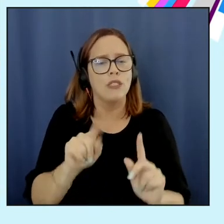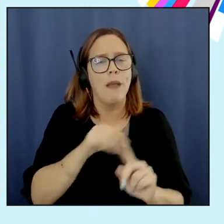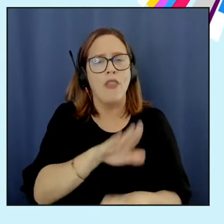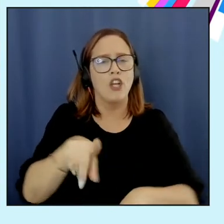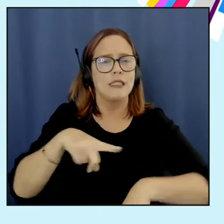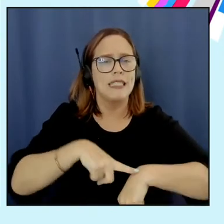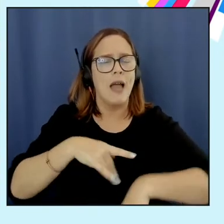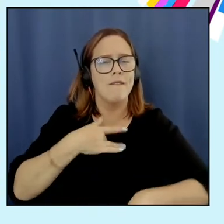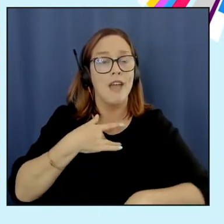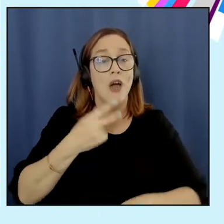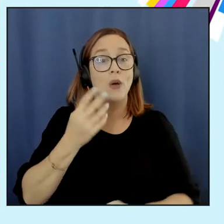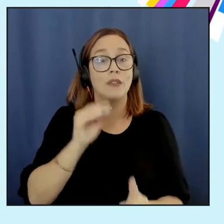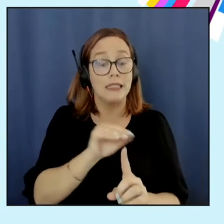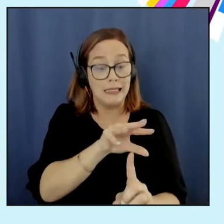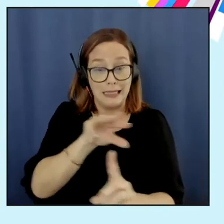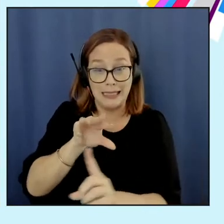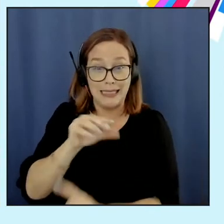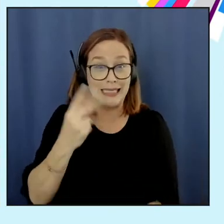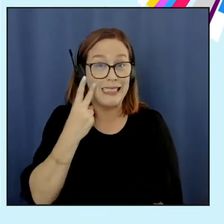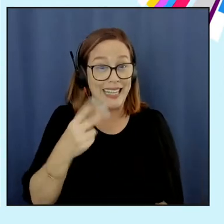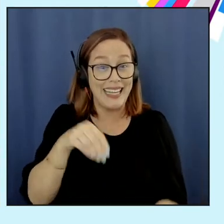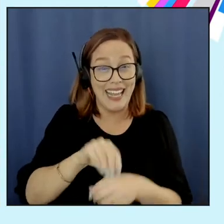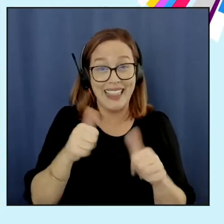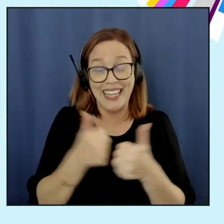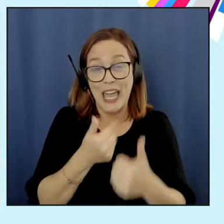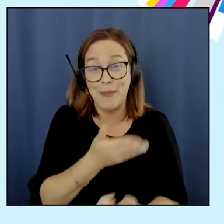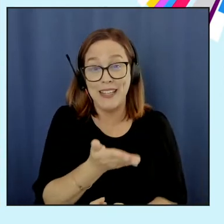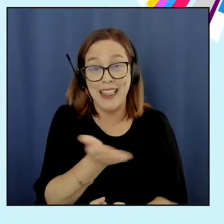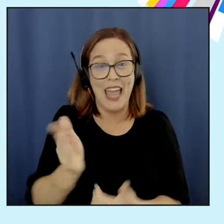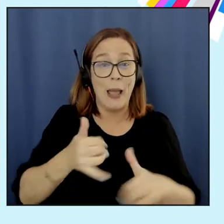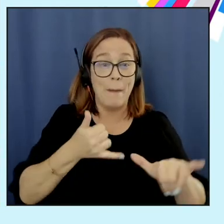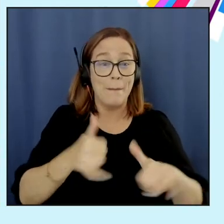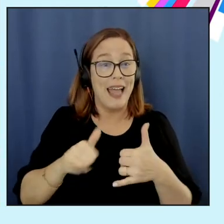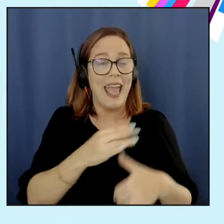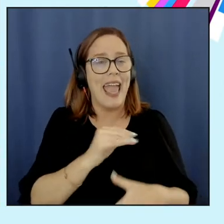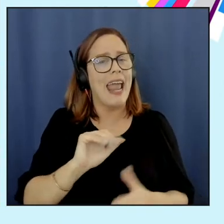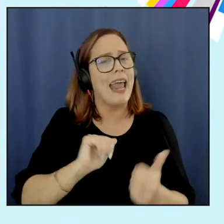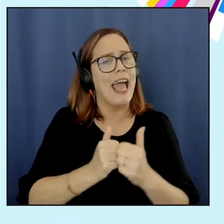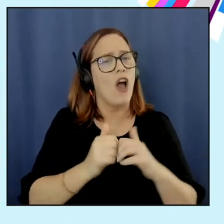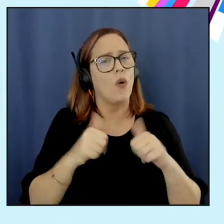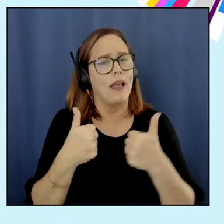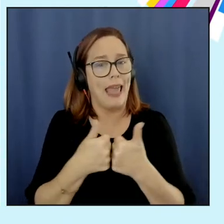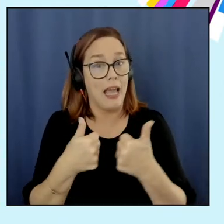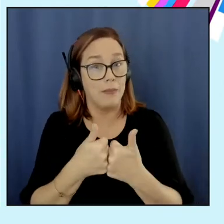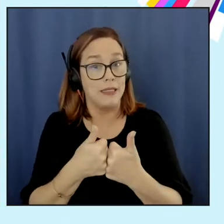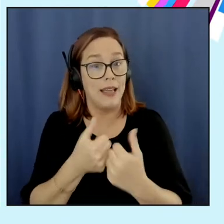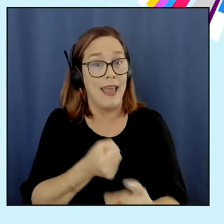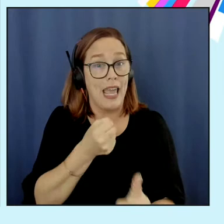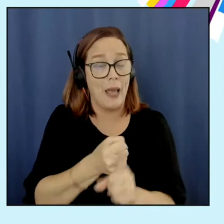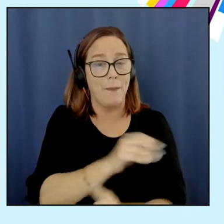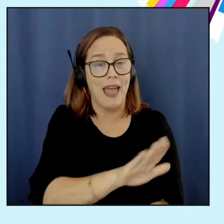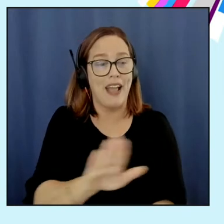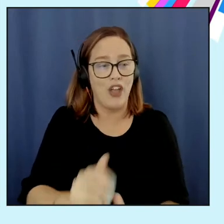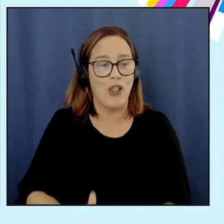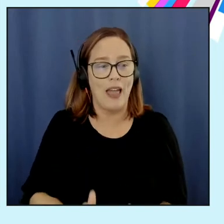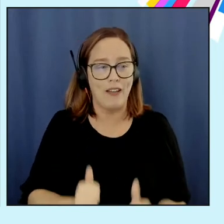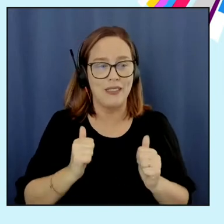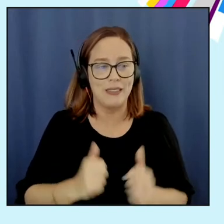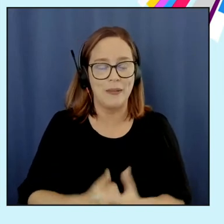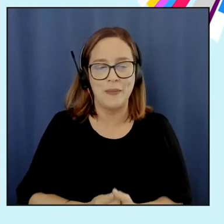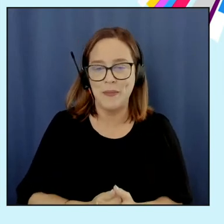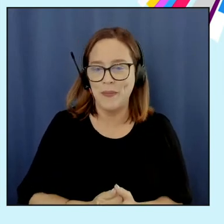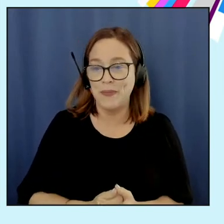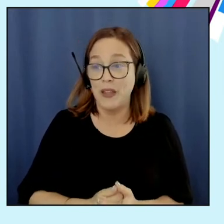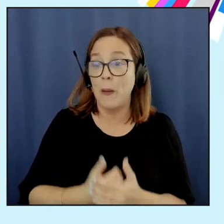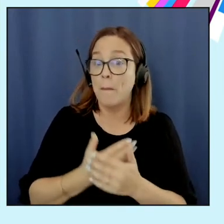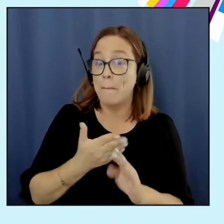seen in games, in the games that they play, and how games have impacted their lives. So before we talk about